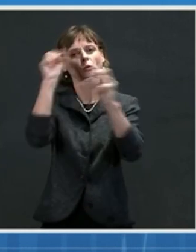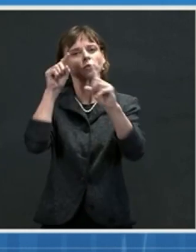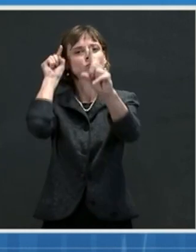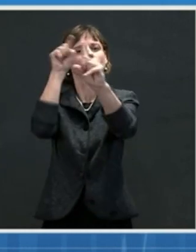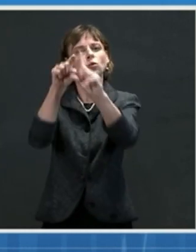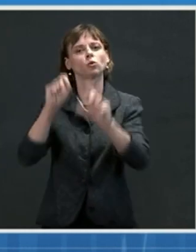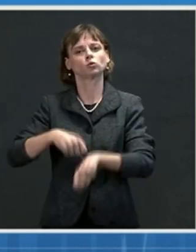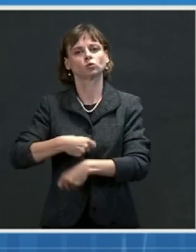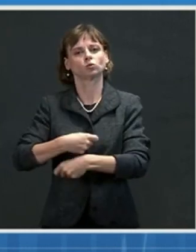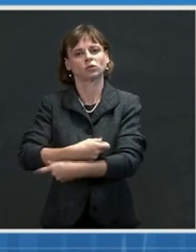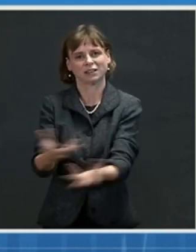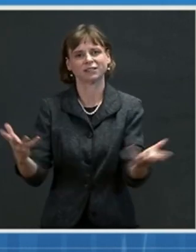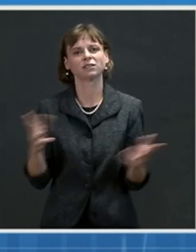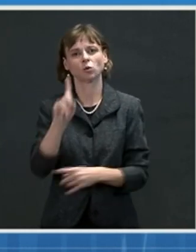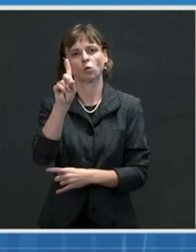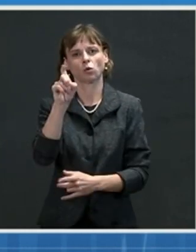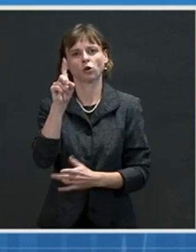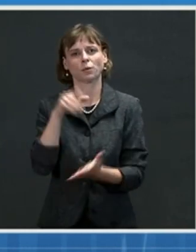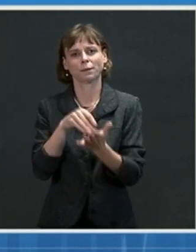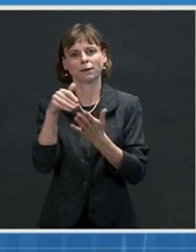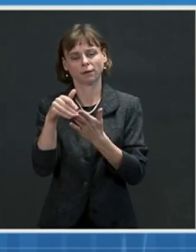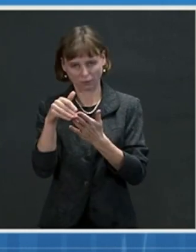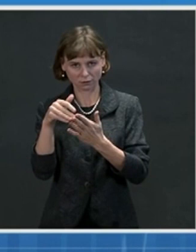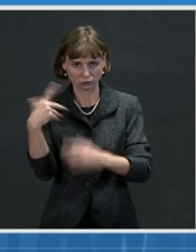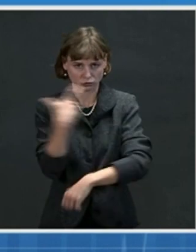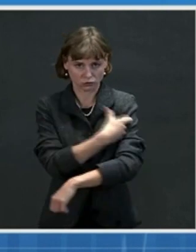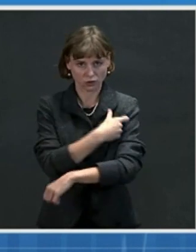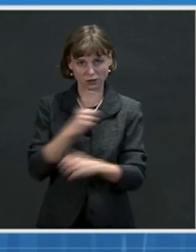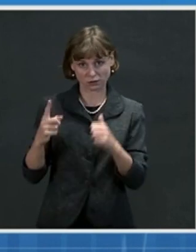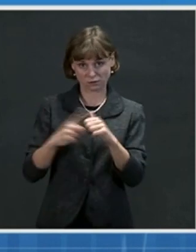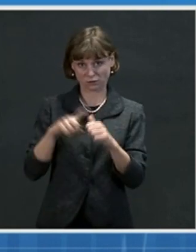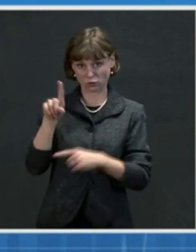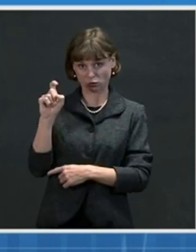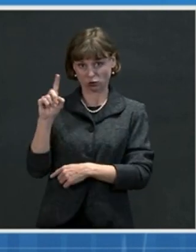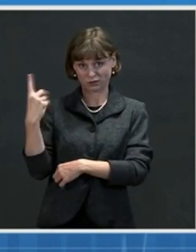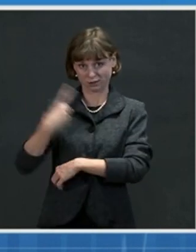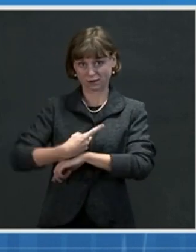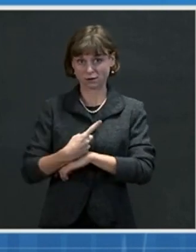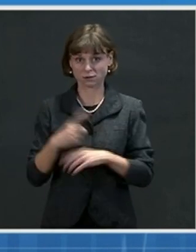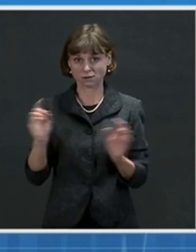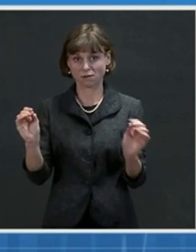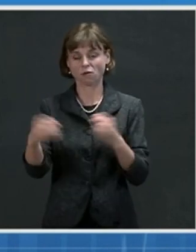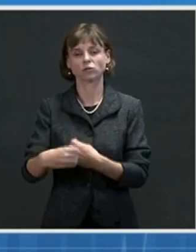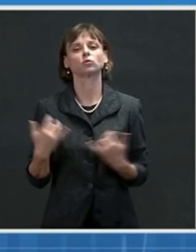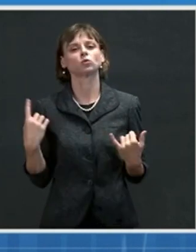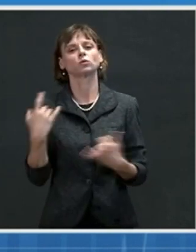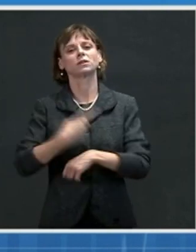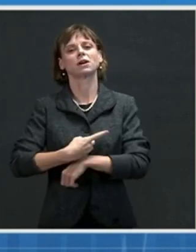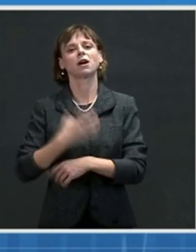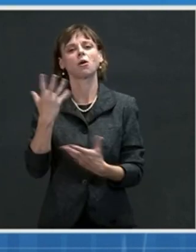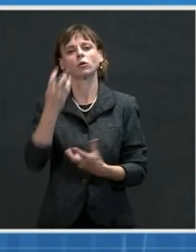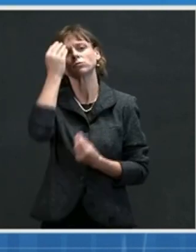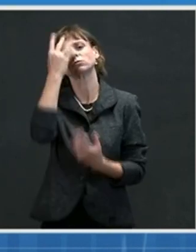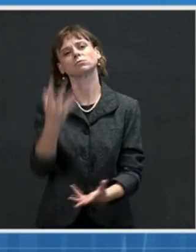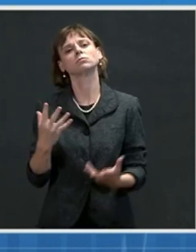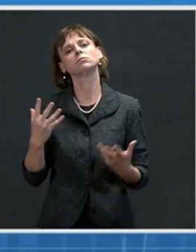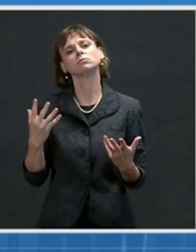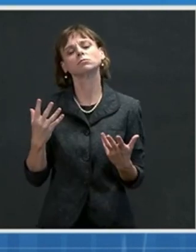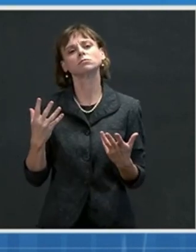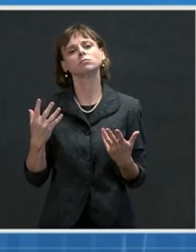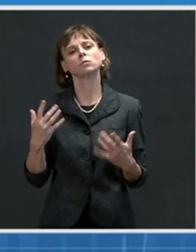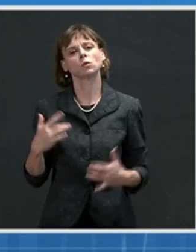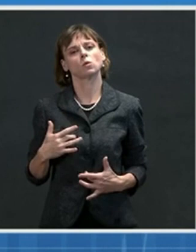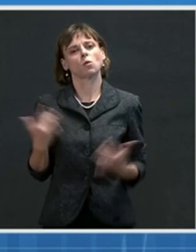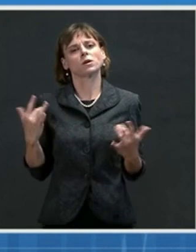office. Today, I want to give you an update on our execution against that goal. We'll also hear from